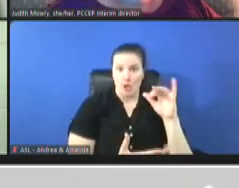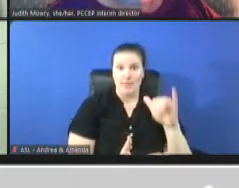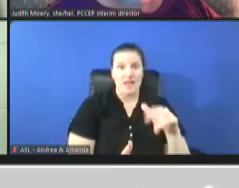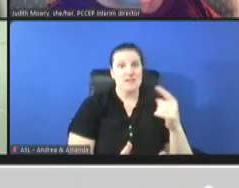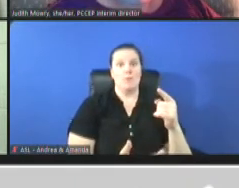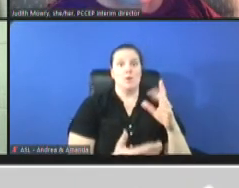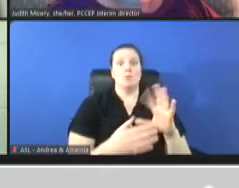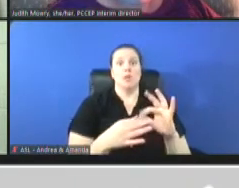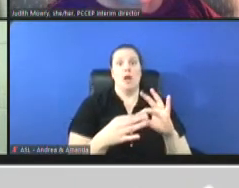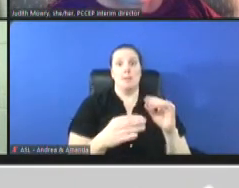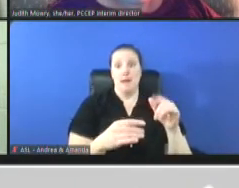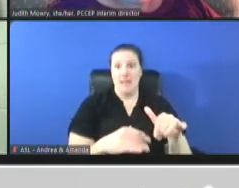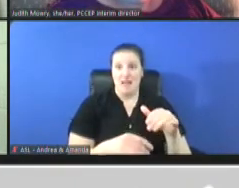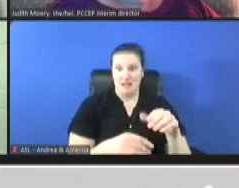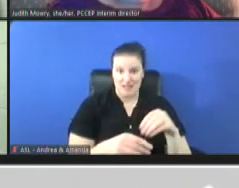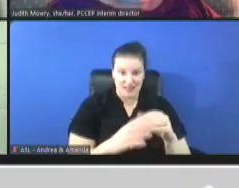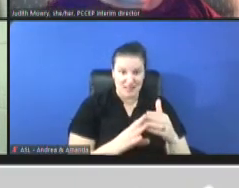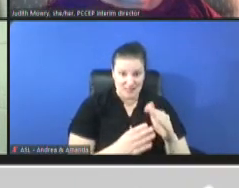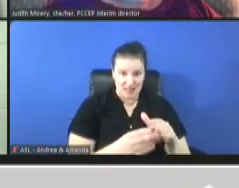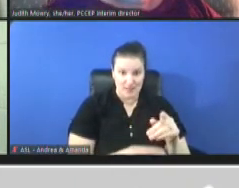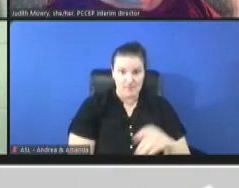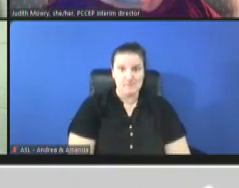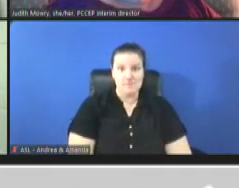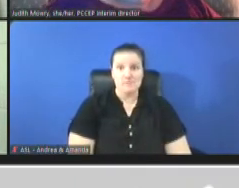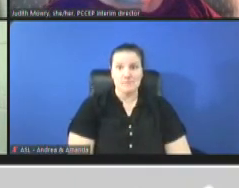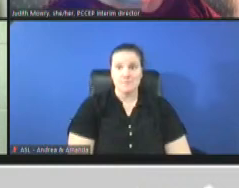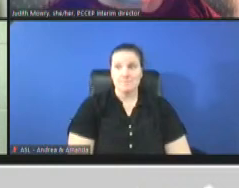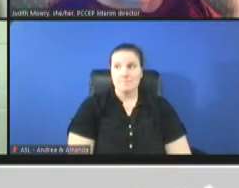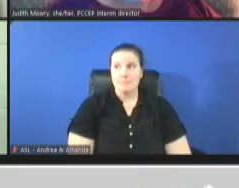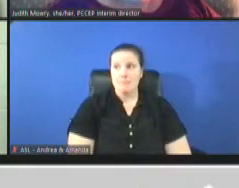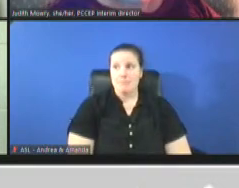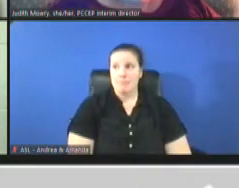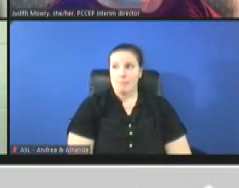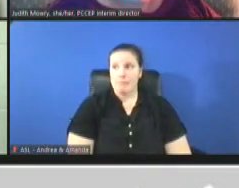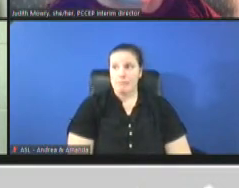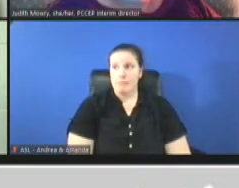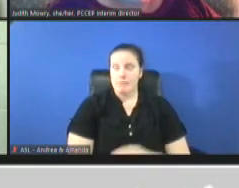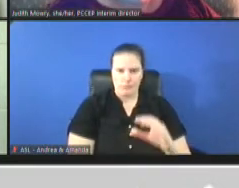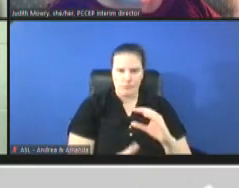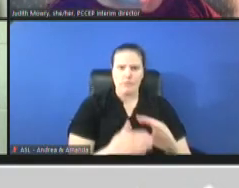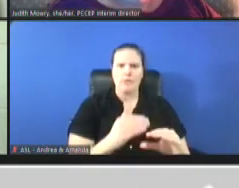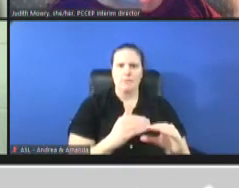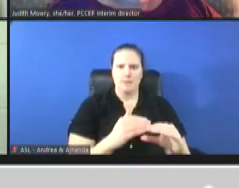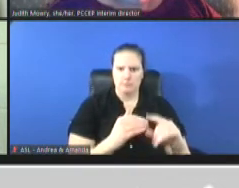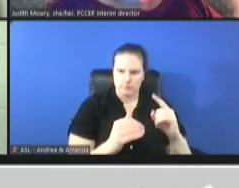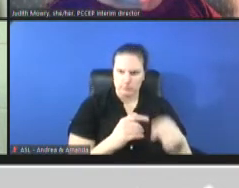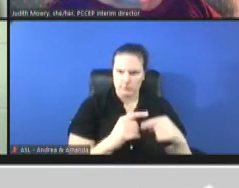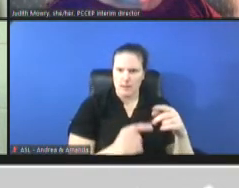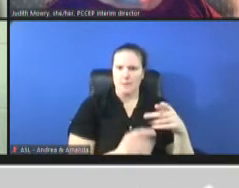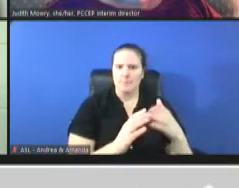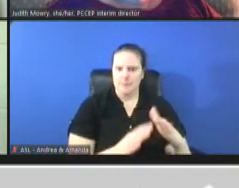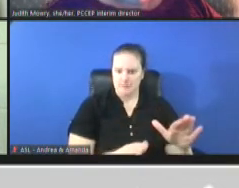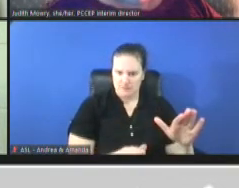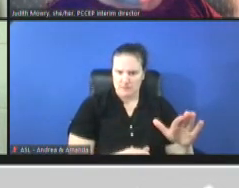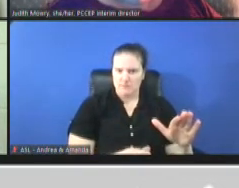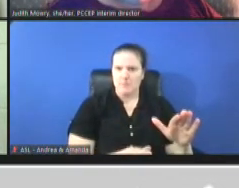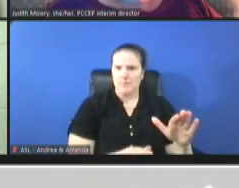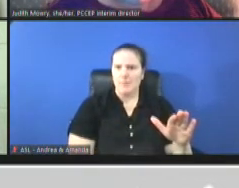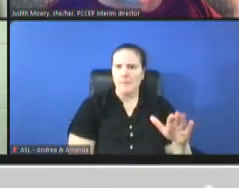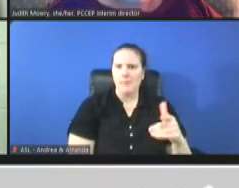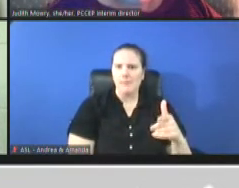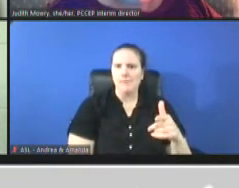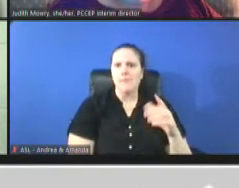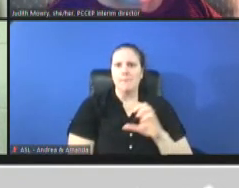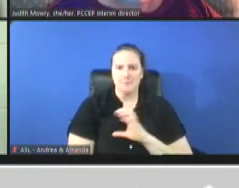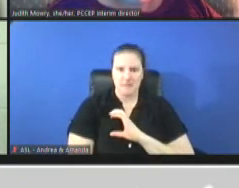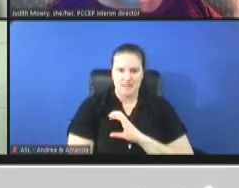was talking about it in the city, is I got an email about the piece. That's the